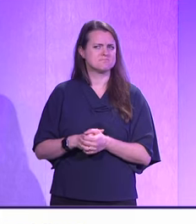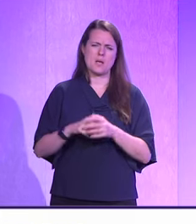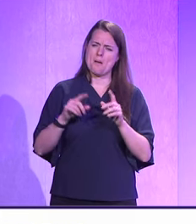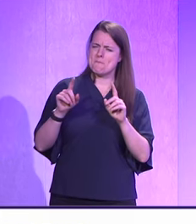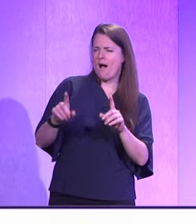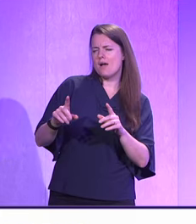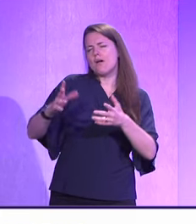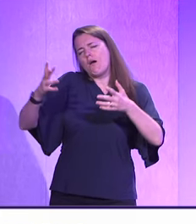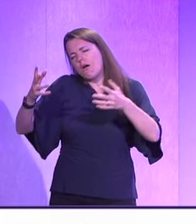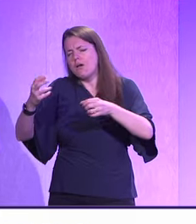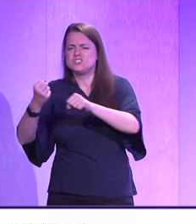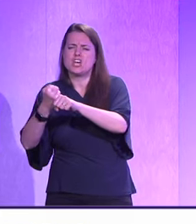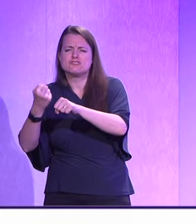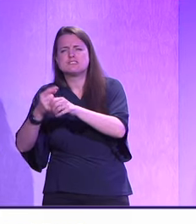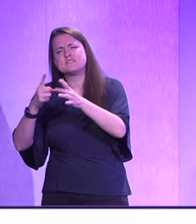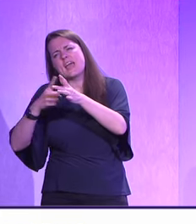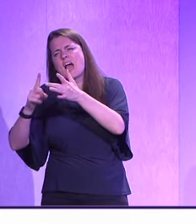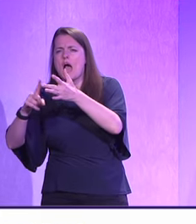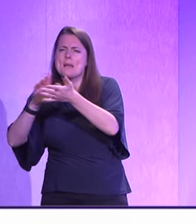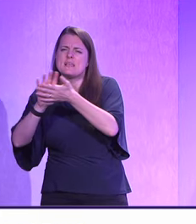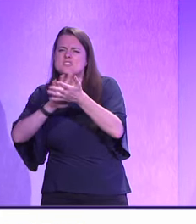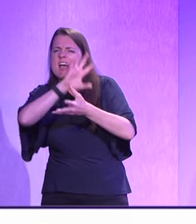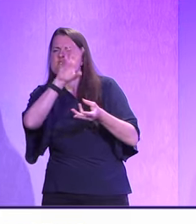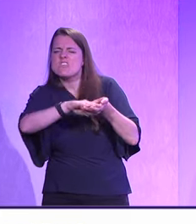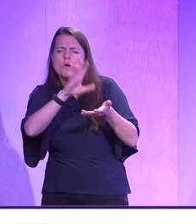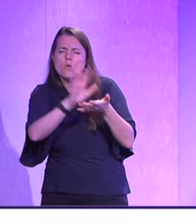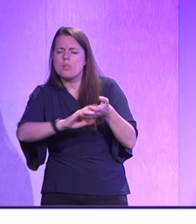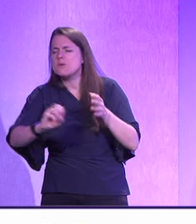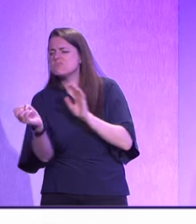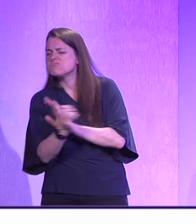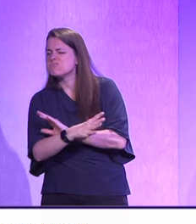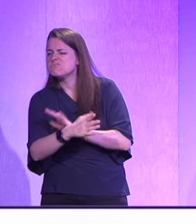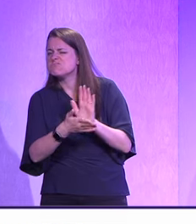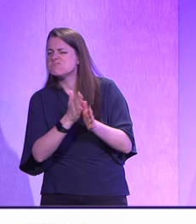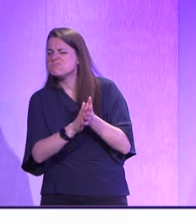But won't generative AI make all this irrelevant? I hear you shout, right?